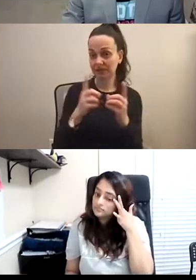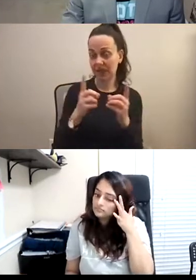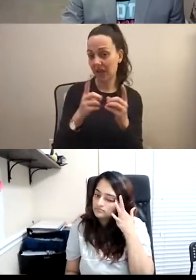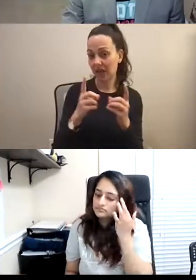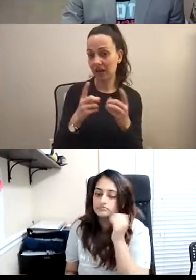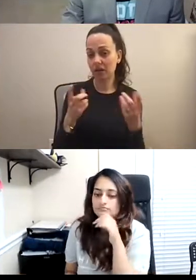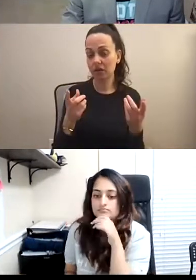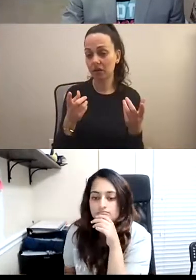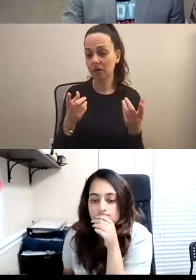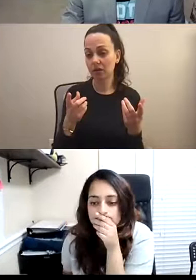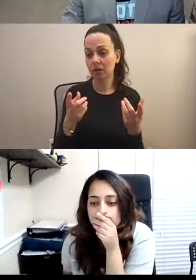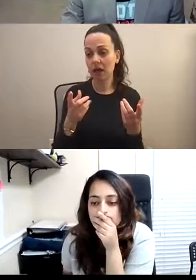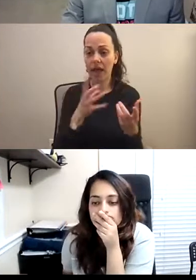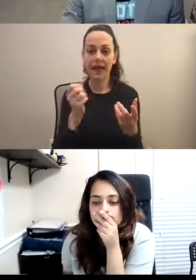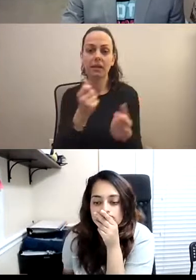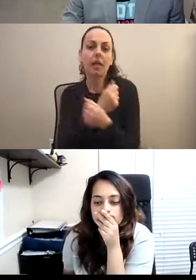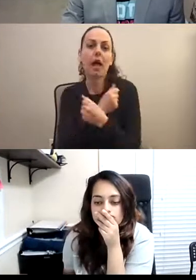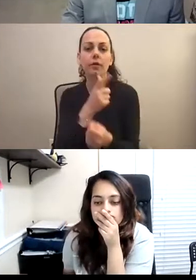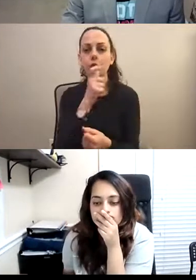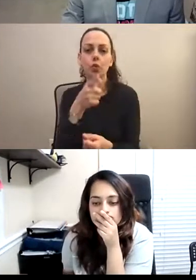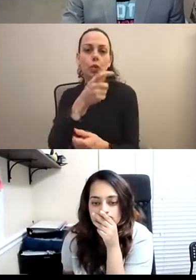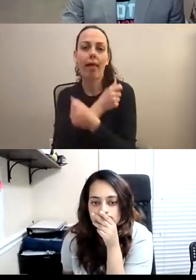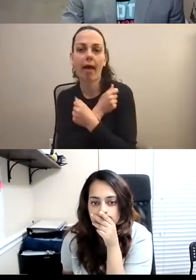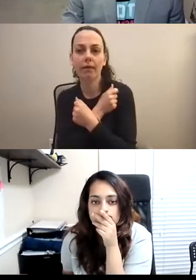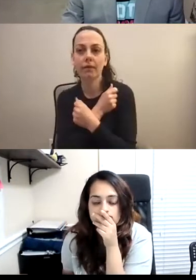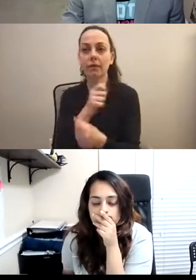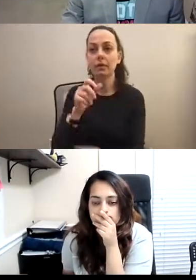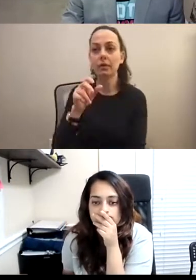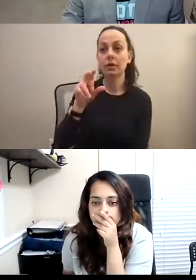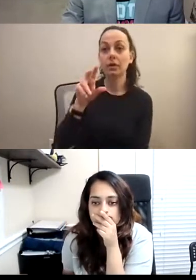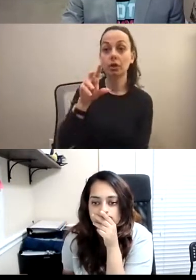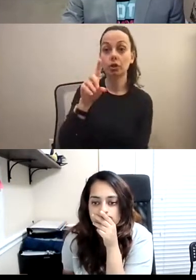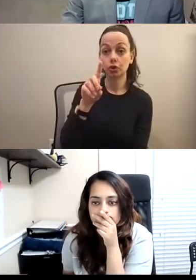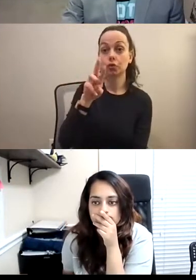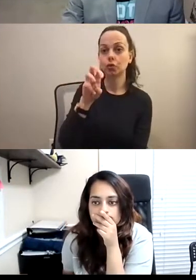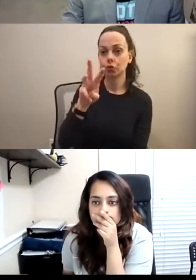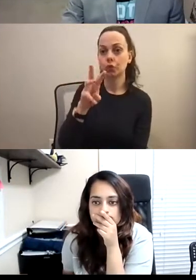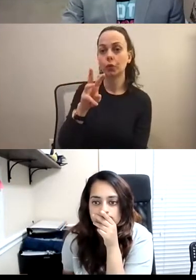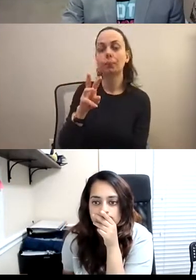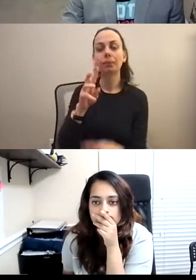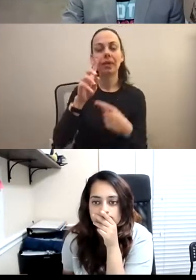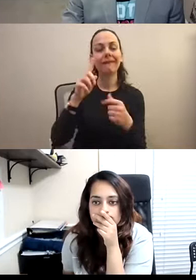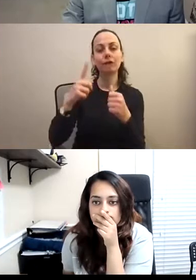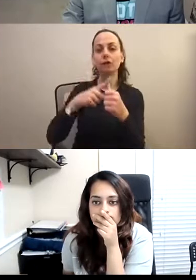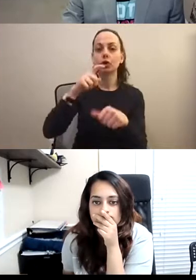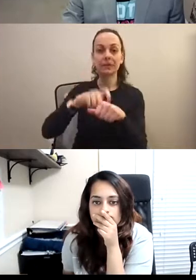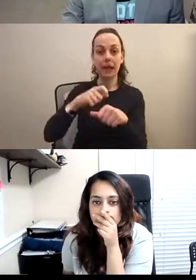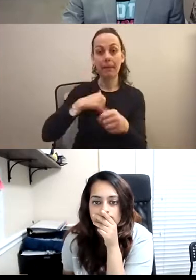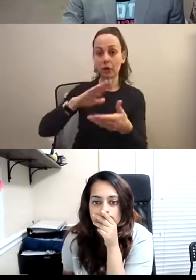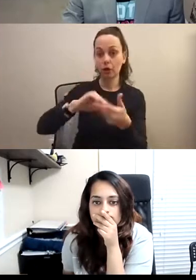you love who you love, basically? I mean, I can tell you what it was like trying to hook up with my first and only disabled